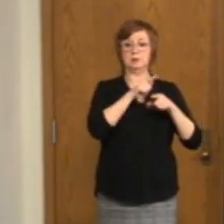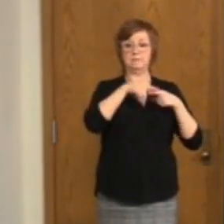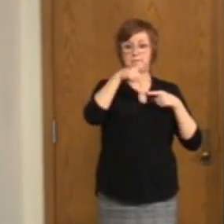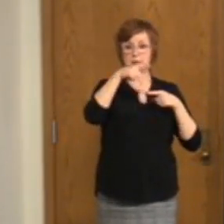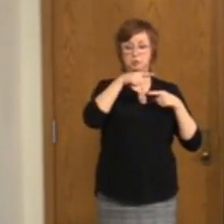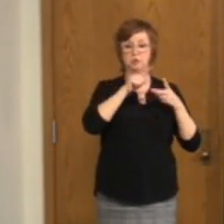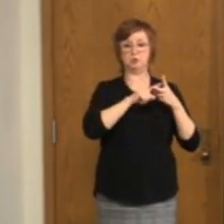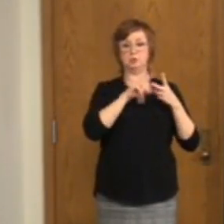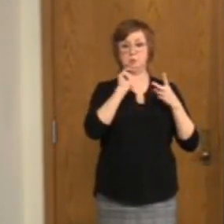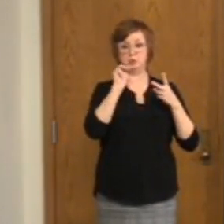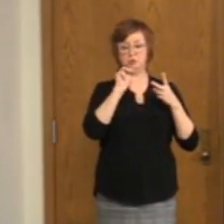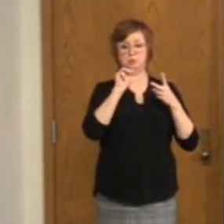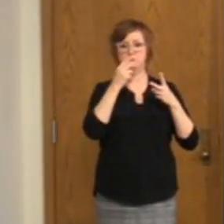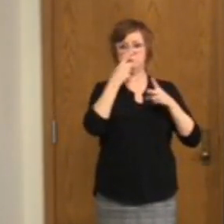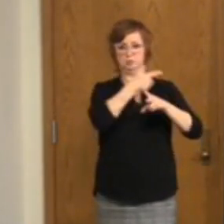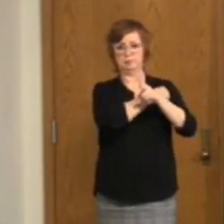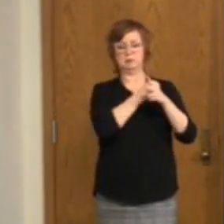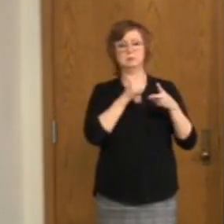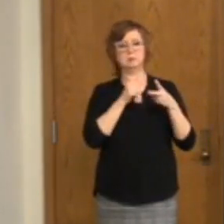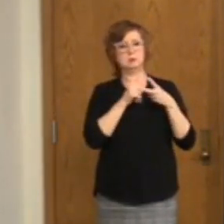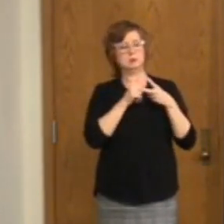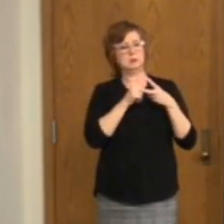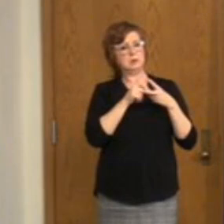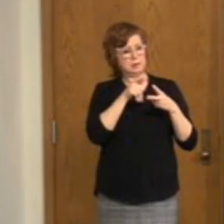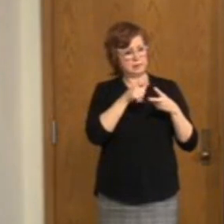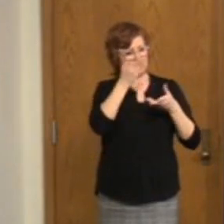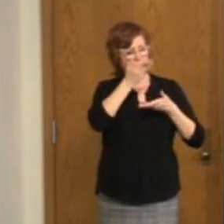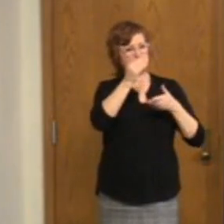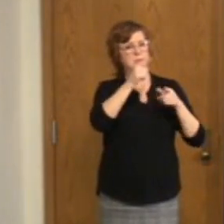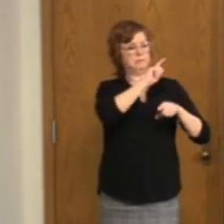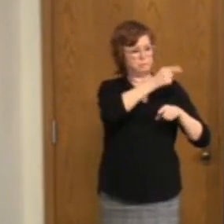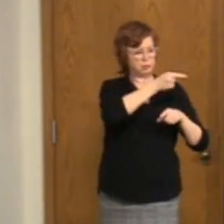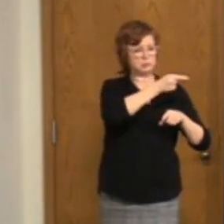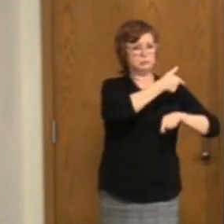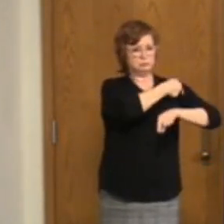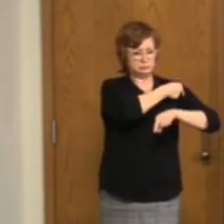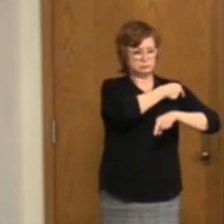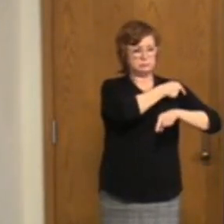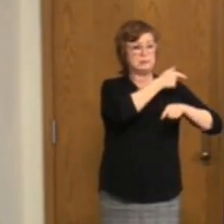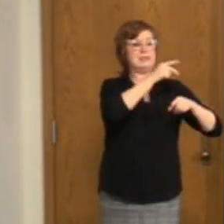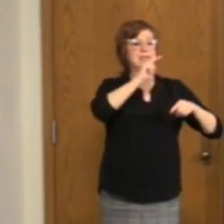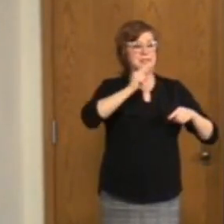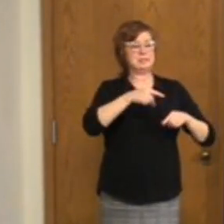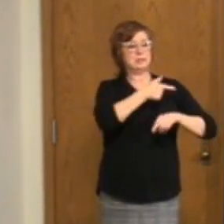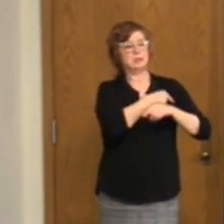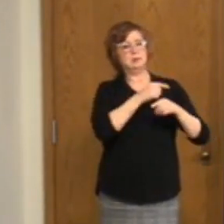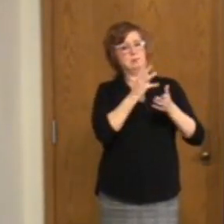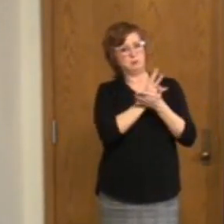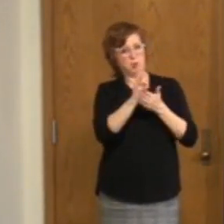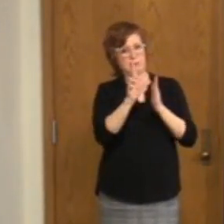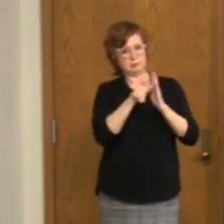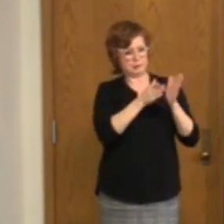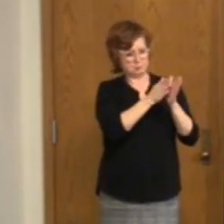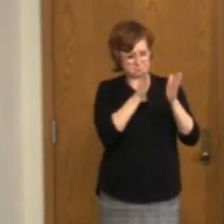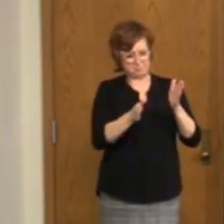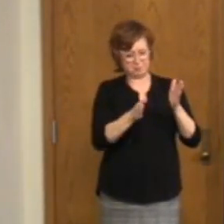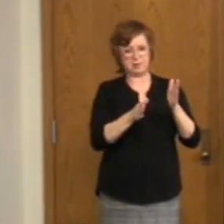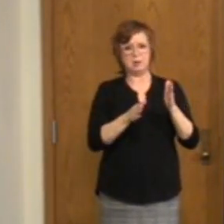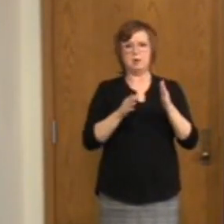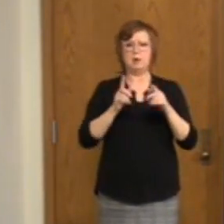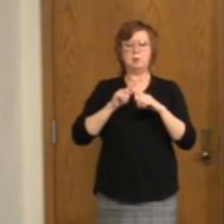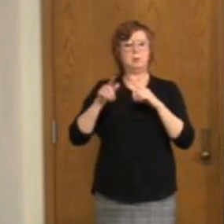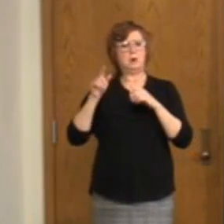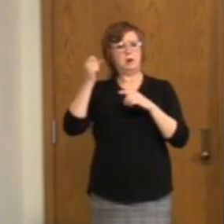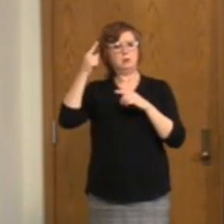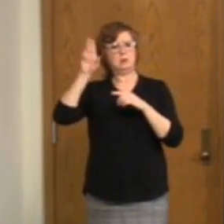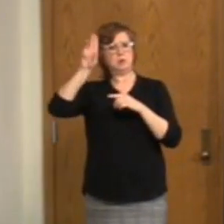weeks, and we already know that UK had, right from end of 2020, the UK had started a program where the